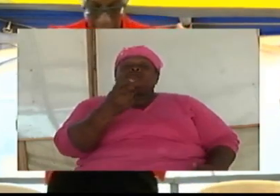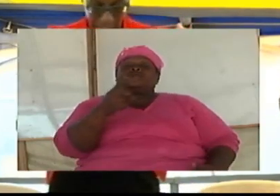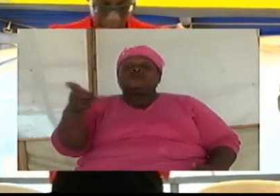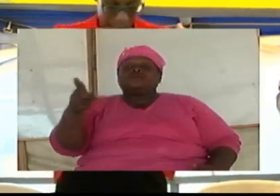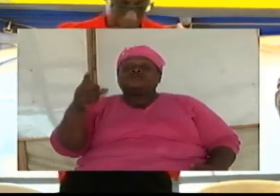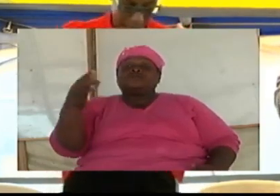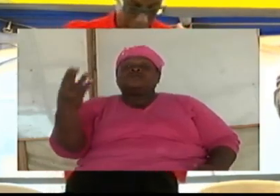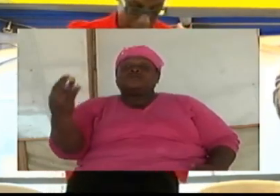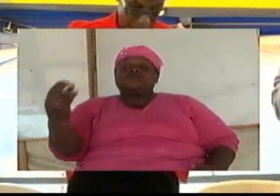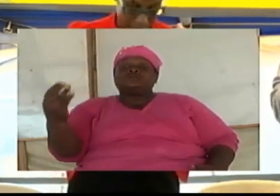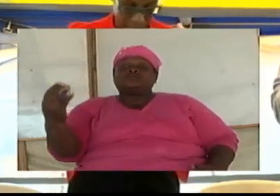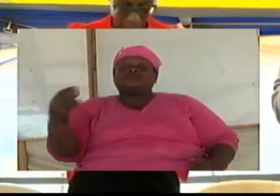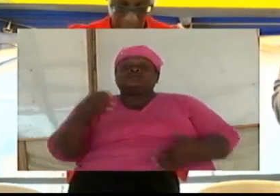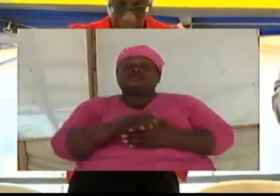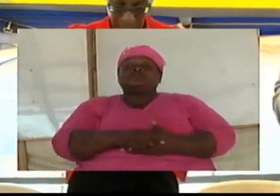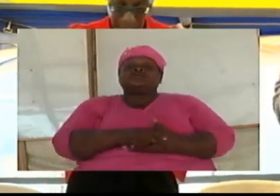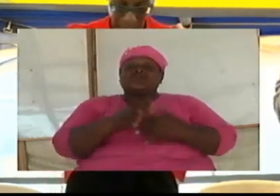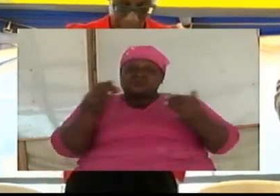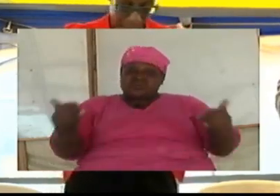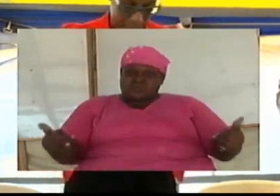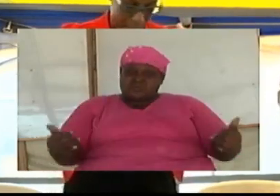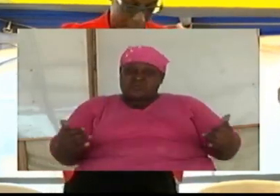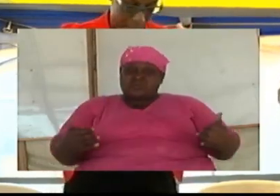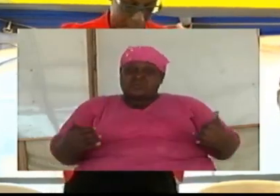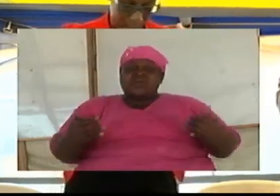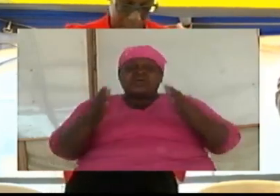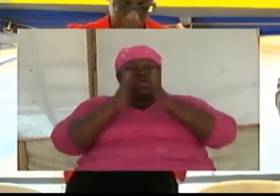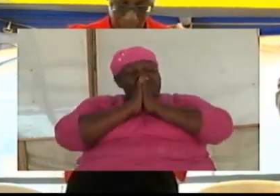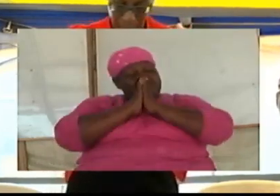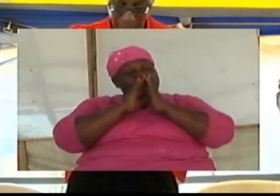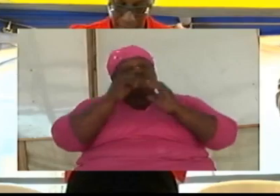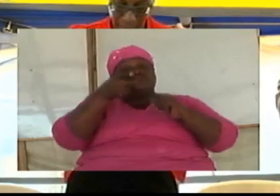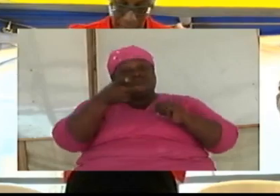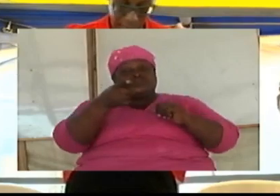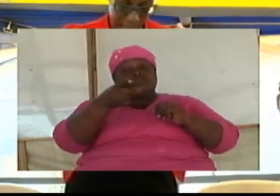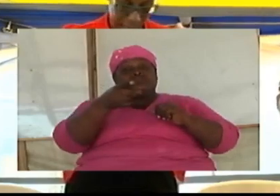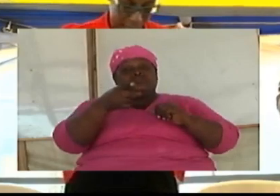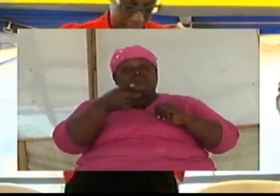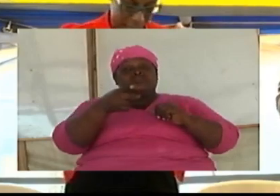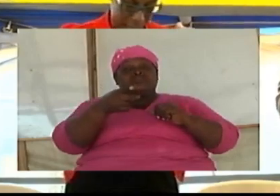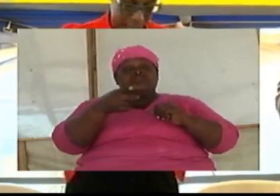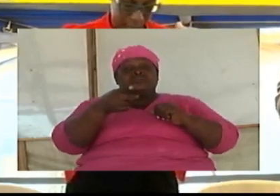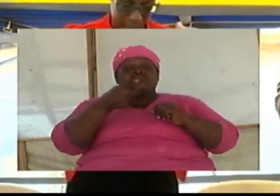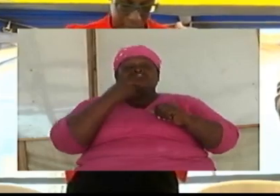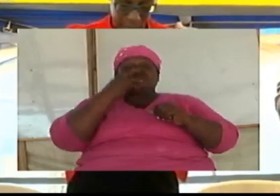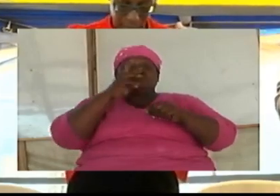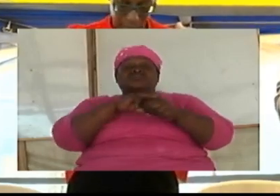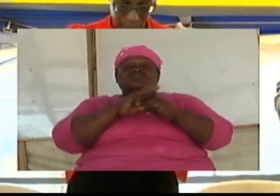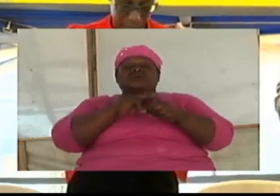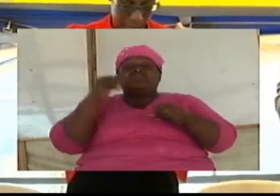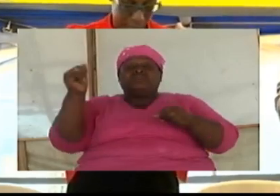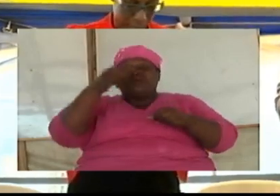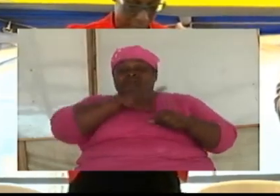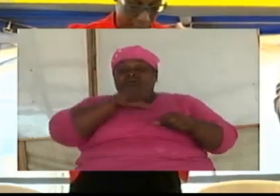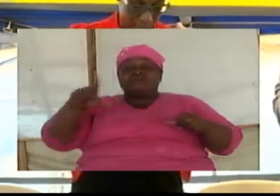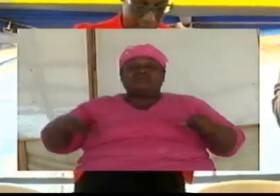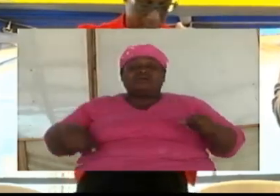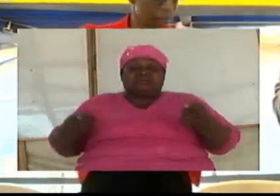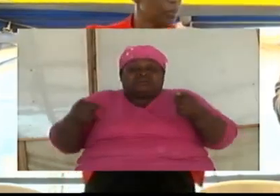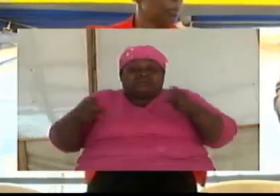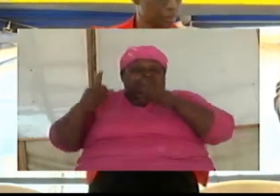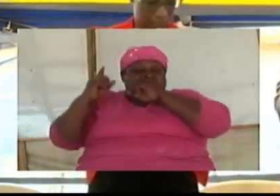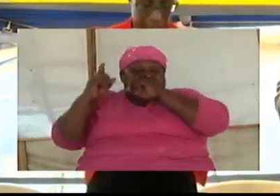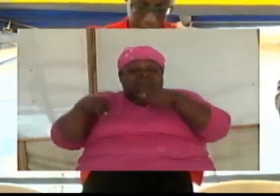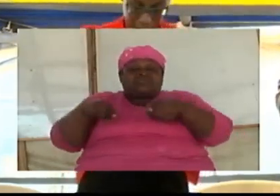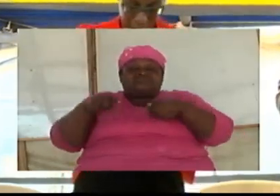12 to 14, I'm sorry. Now therefore I pray you, swear unto me by the Lord, since I have